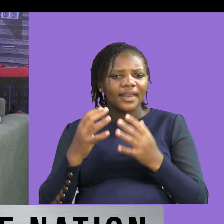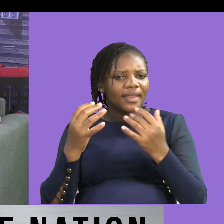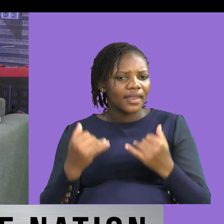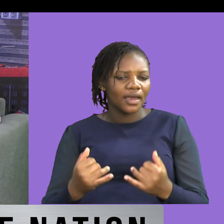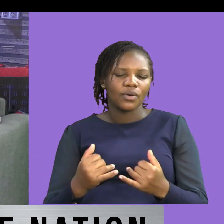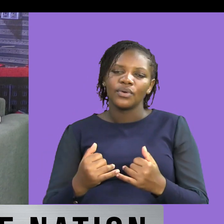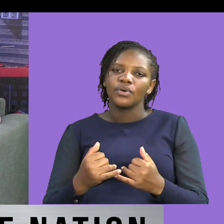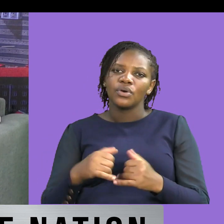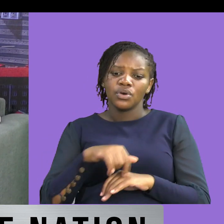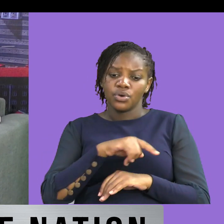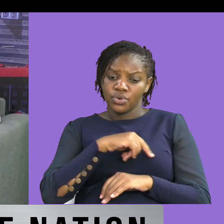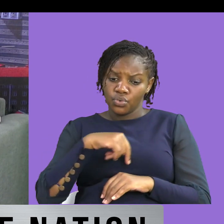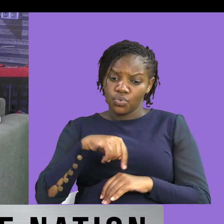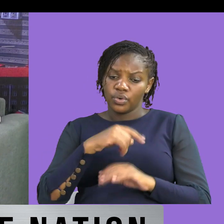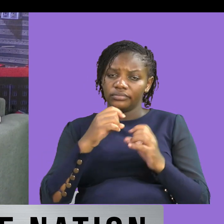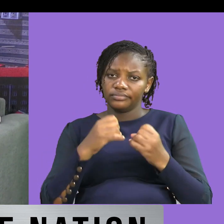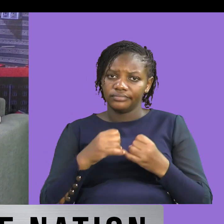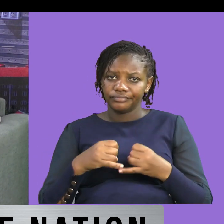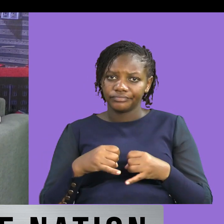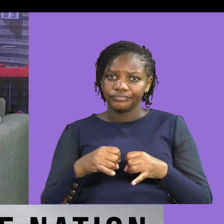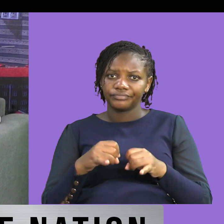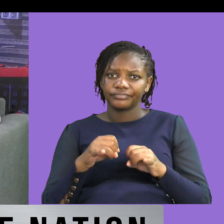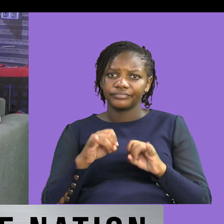that we are trying to,